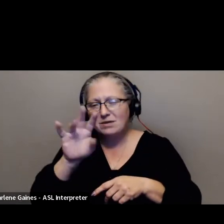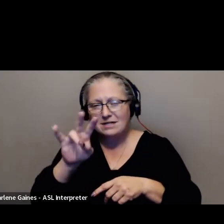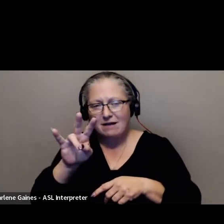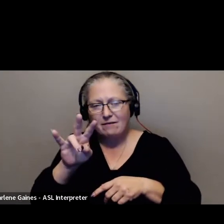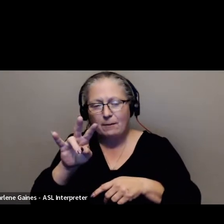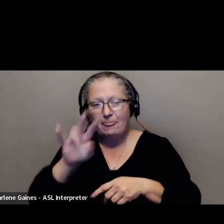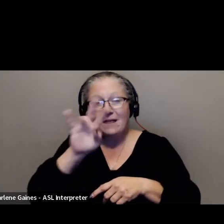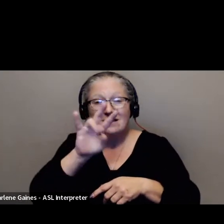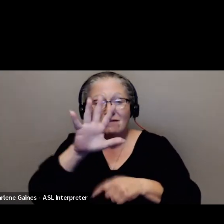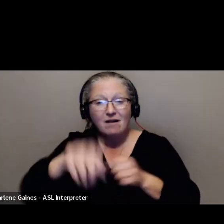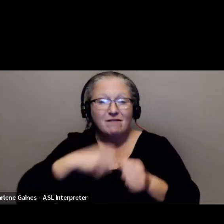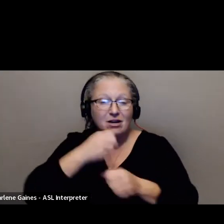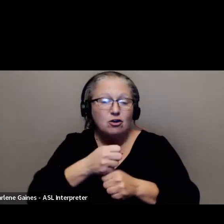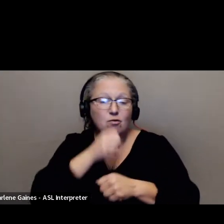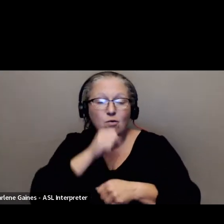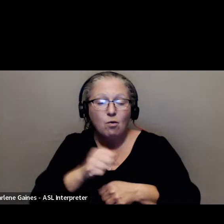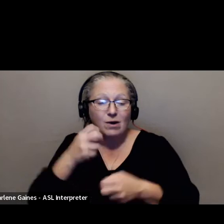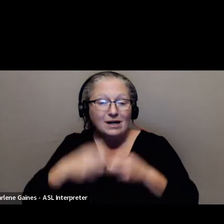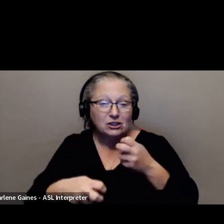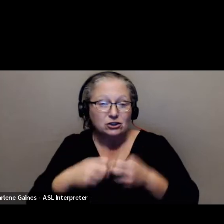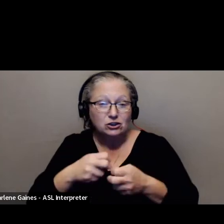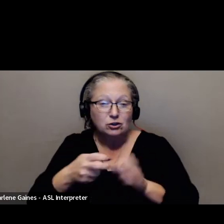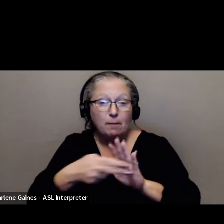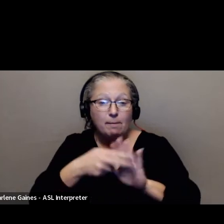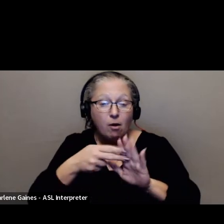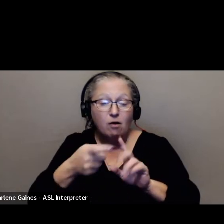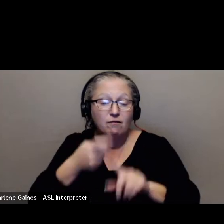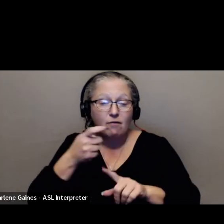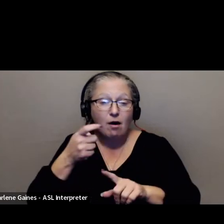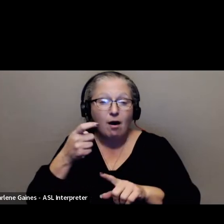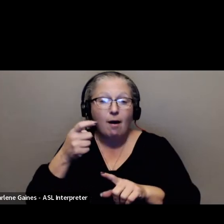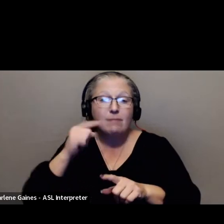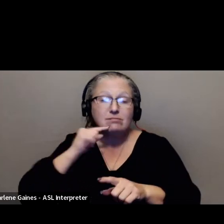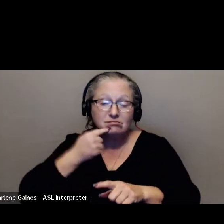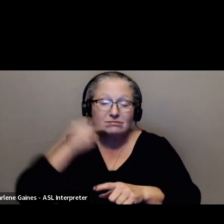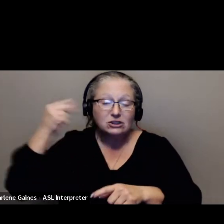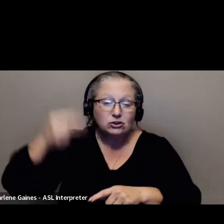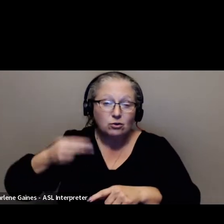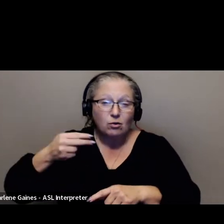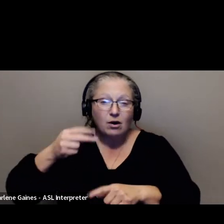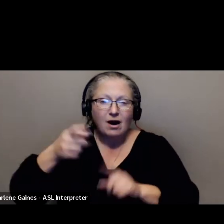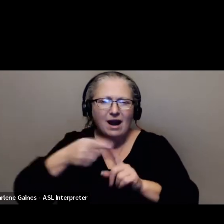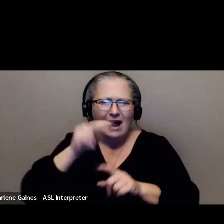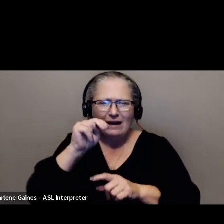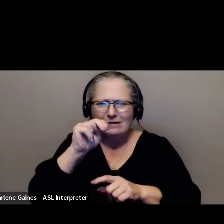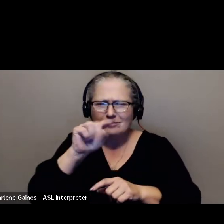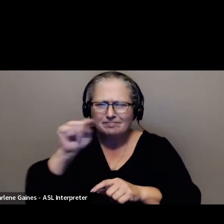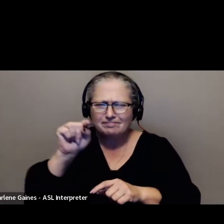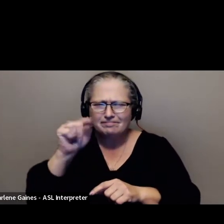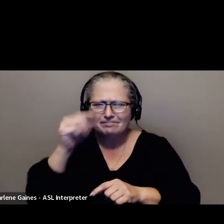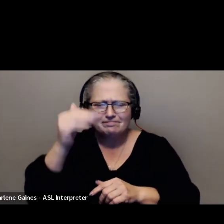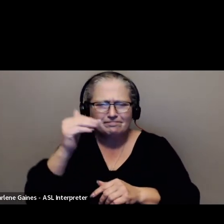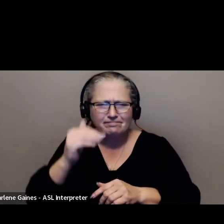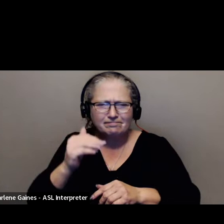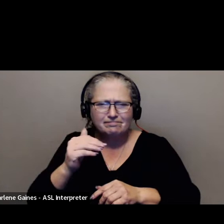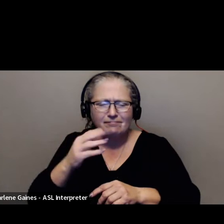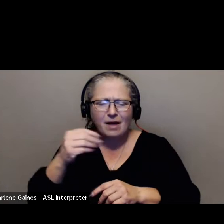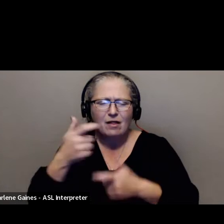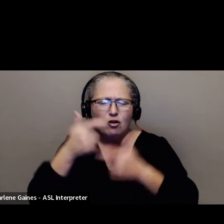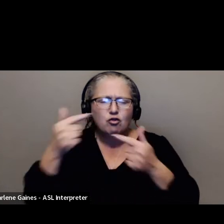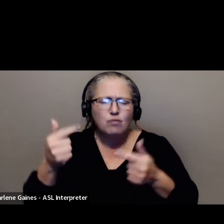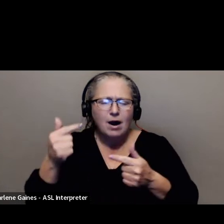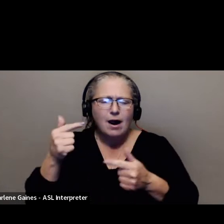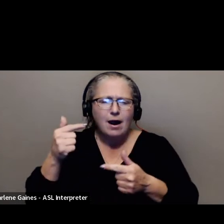a 75-year-old issue marked by significant historical events like the Nakba, Naksa, and the Great March of Return.